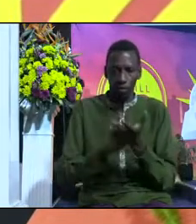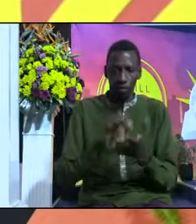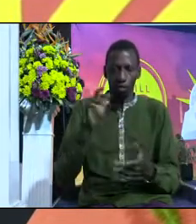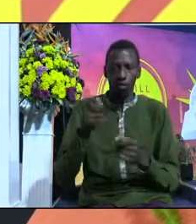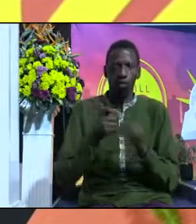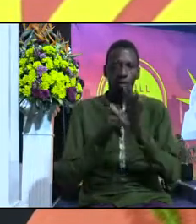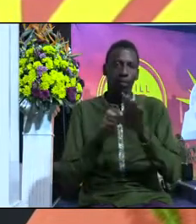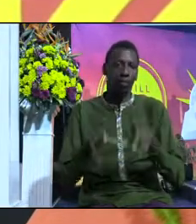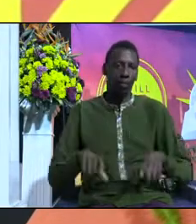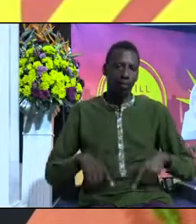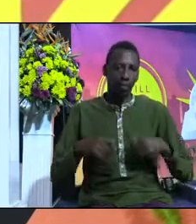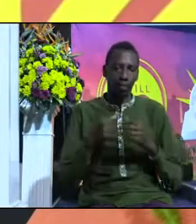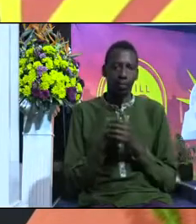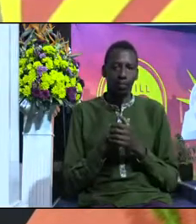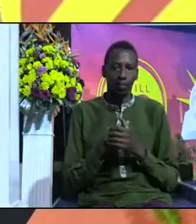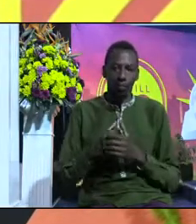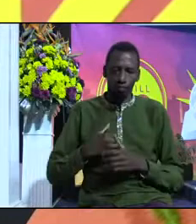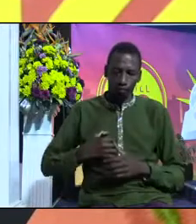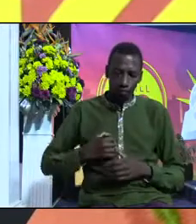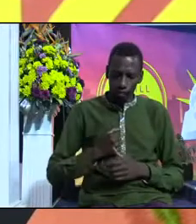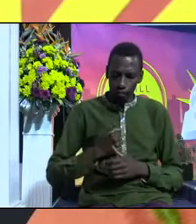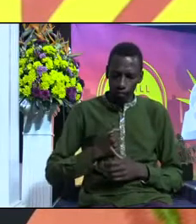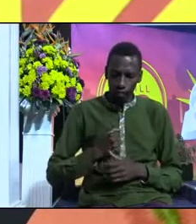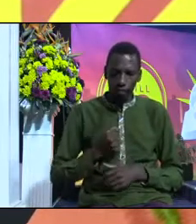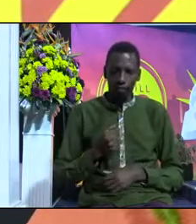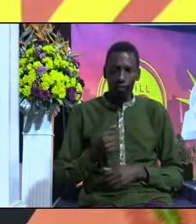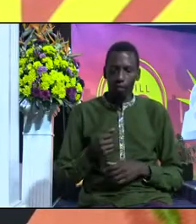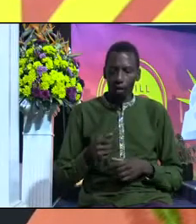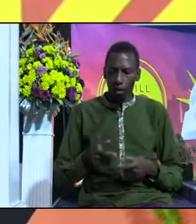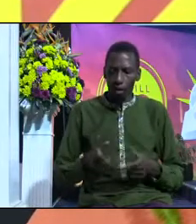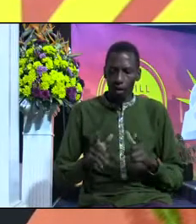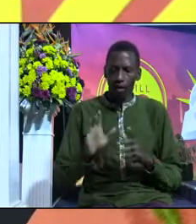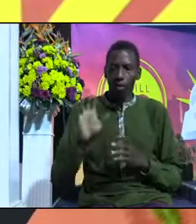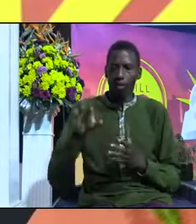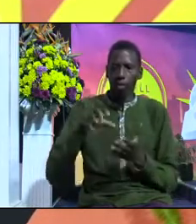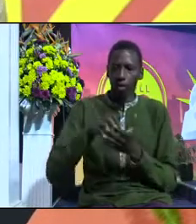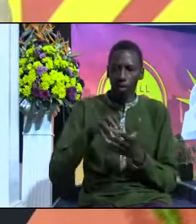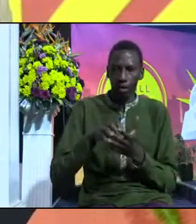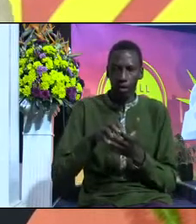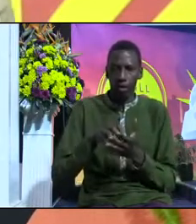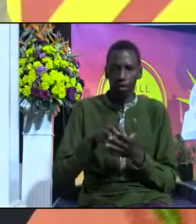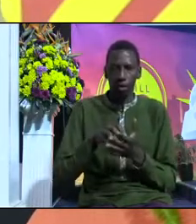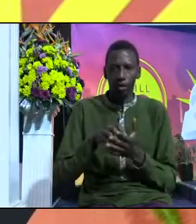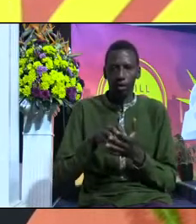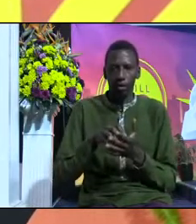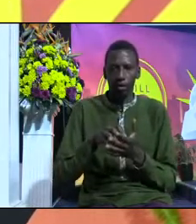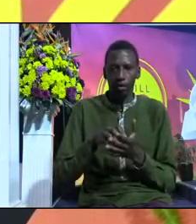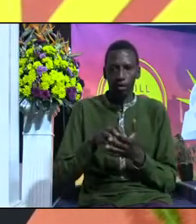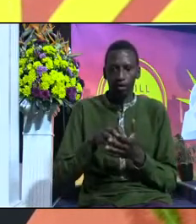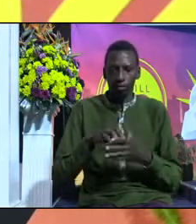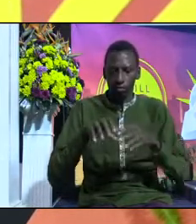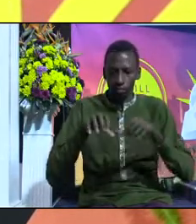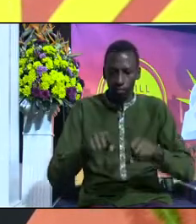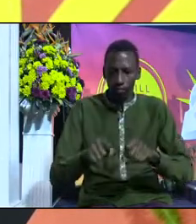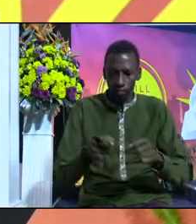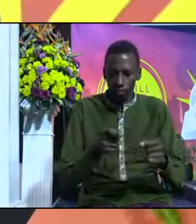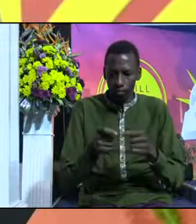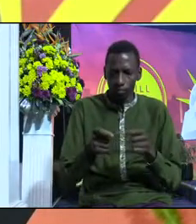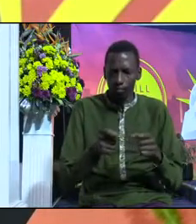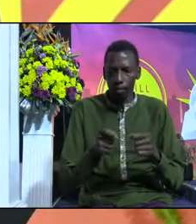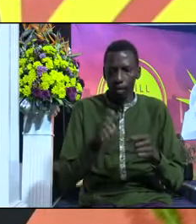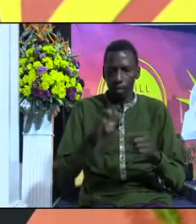life. Joseph did not let his circumstance to circumscribe